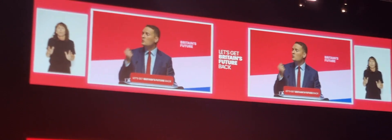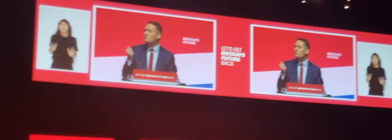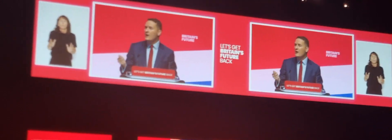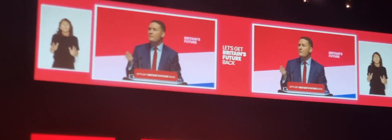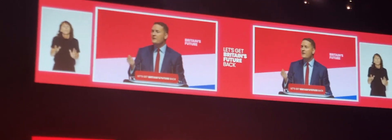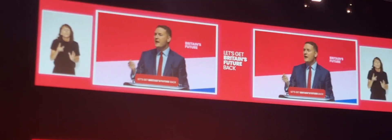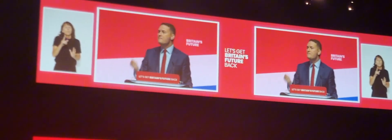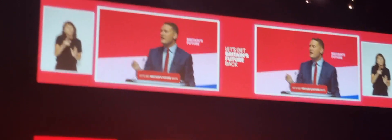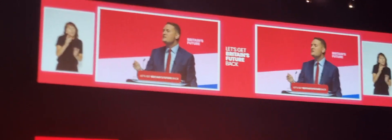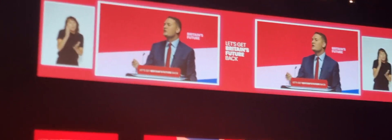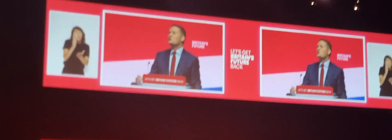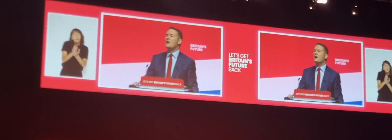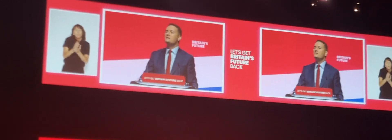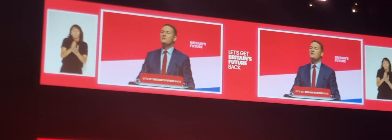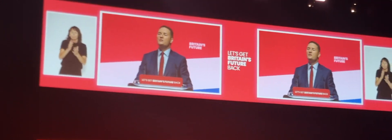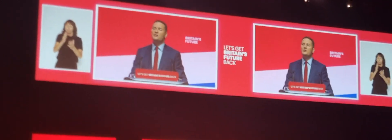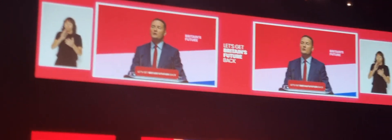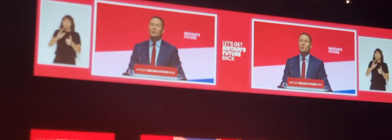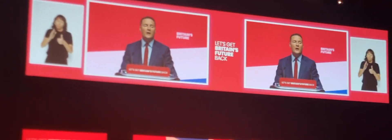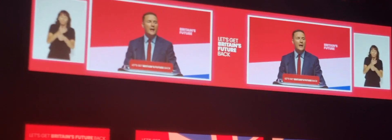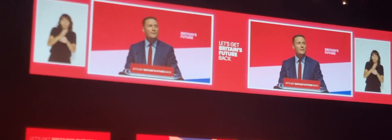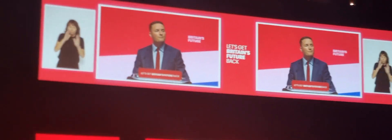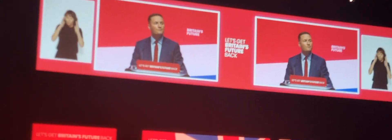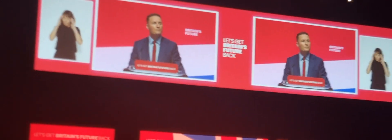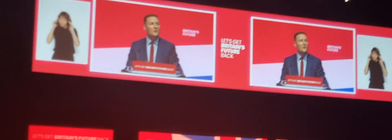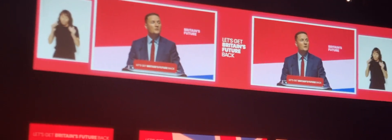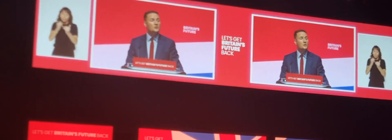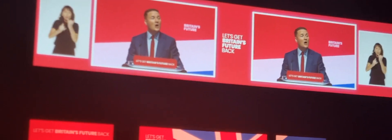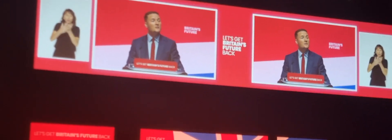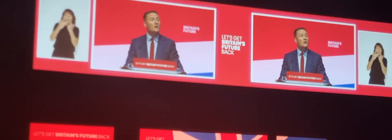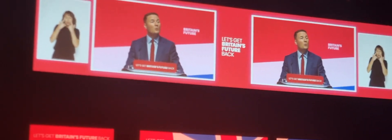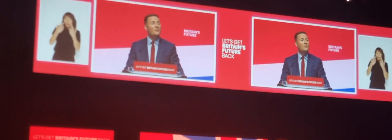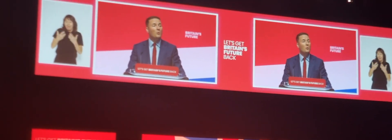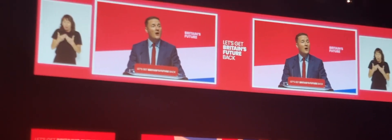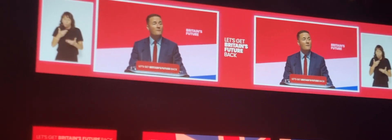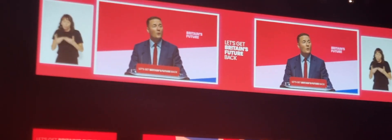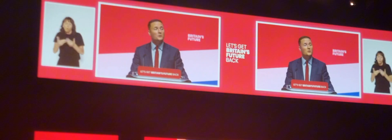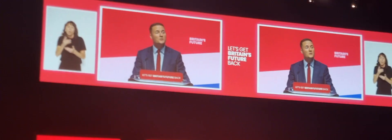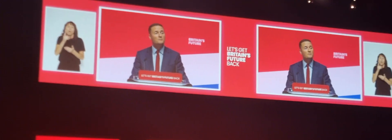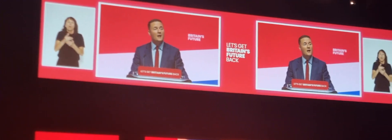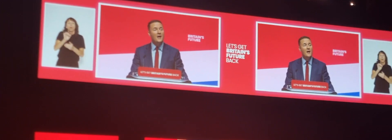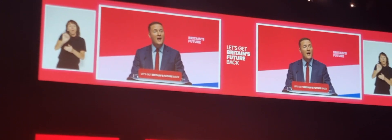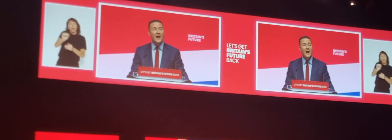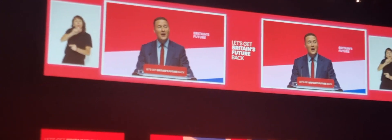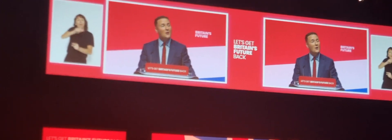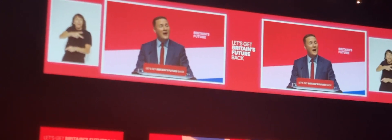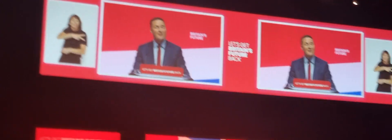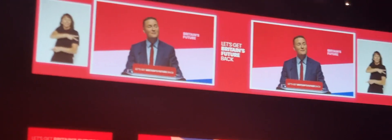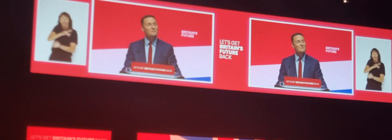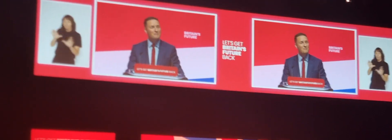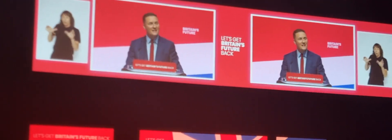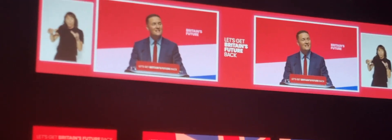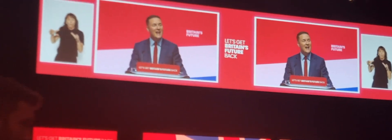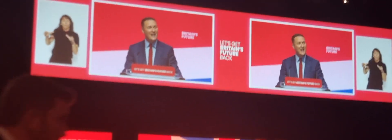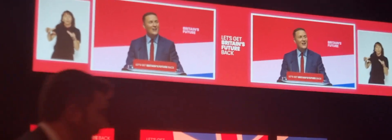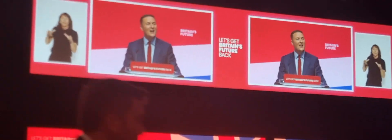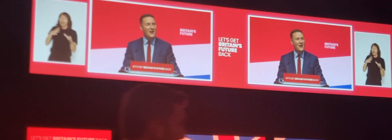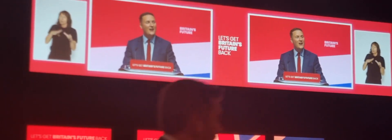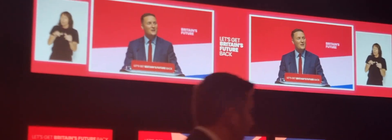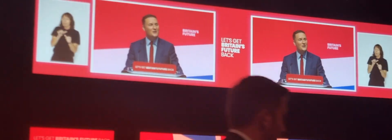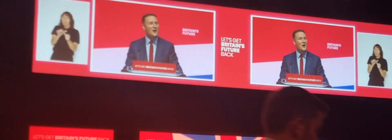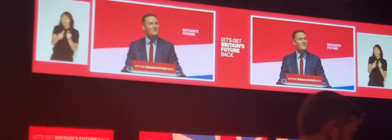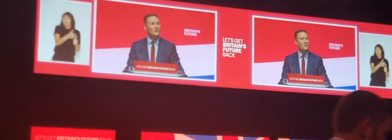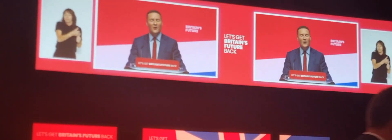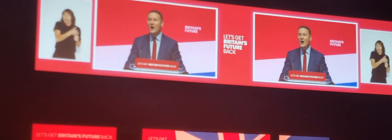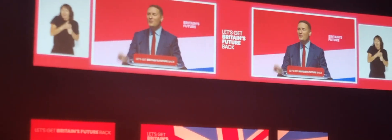We will grip the immediate crisis of social care, starting with the workforce, and I'll have the best ally